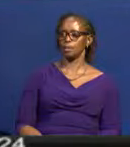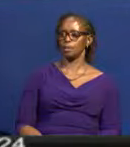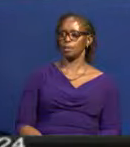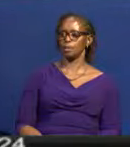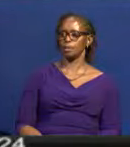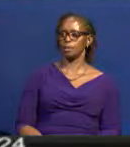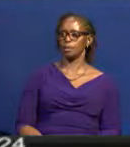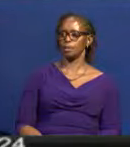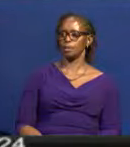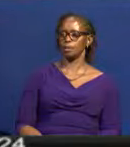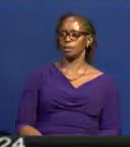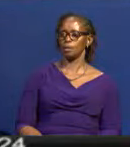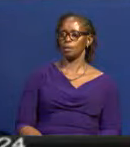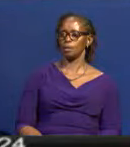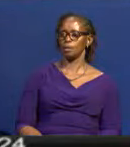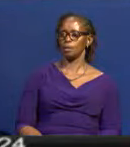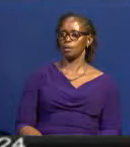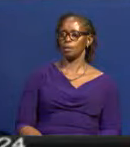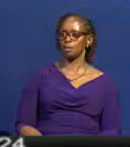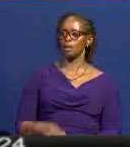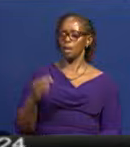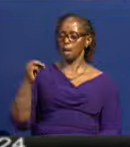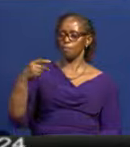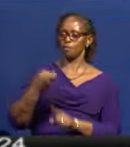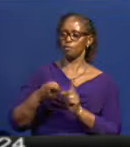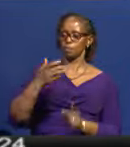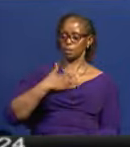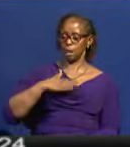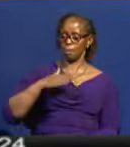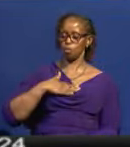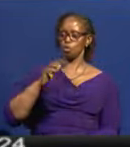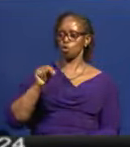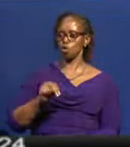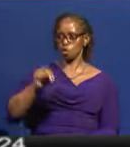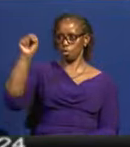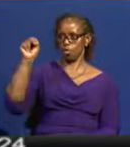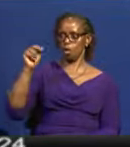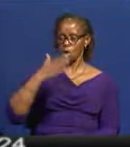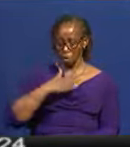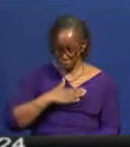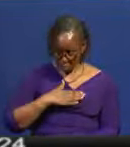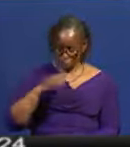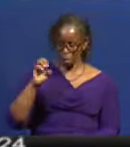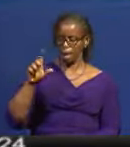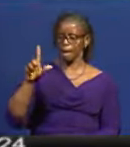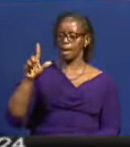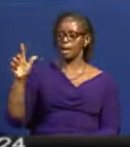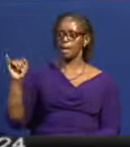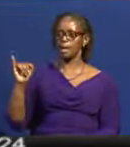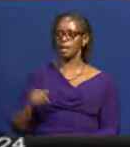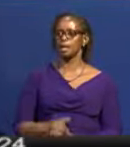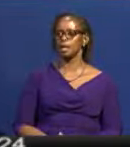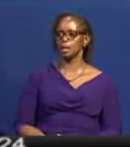Honorable, the handwriting is sometimes difficult, right? The member for Samburu North. Eli. The Honorable?